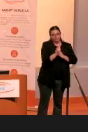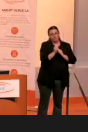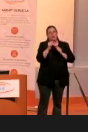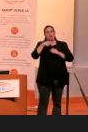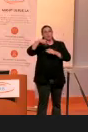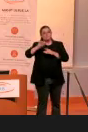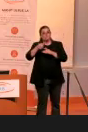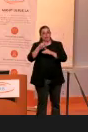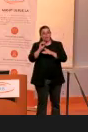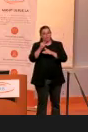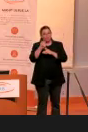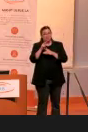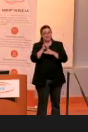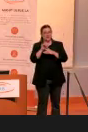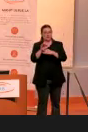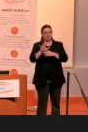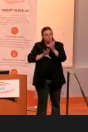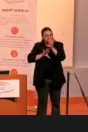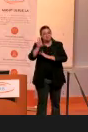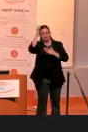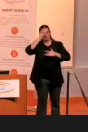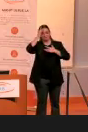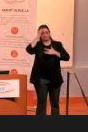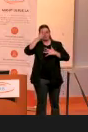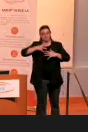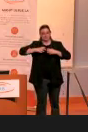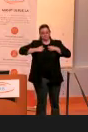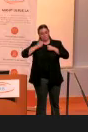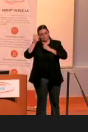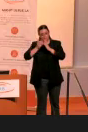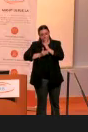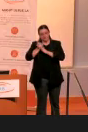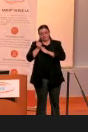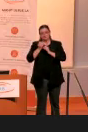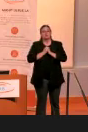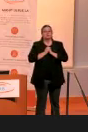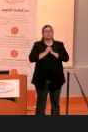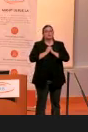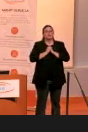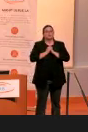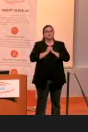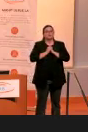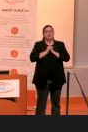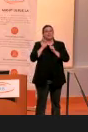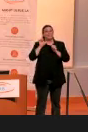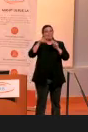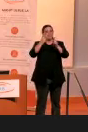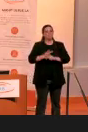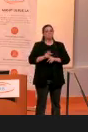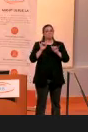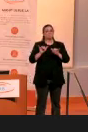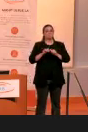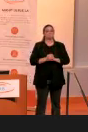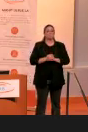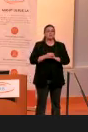time. And this led to ultimately the development of full-blown lupus with a clinical